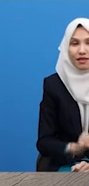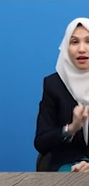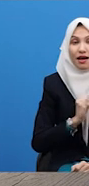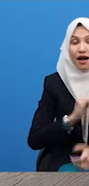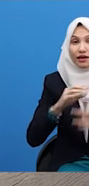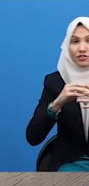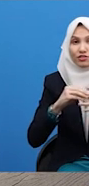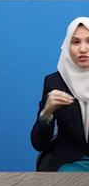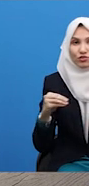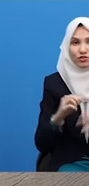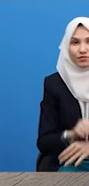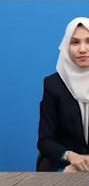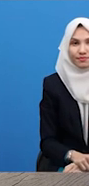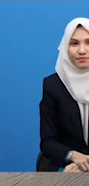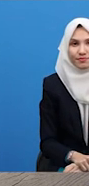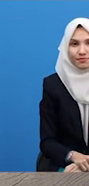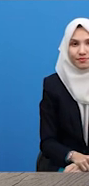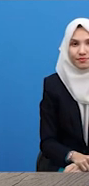I choose.